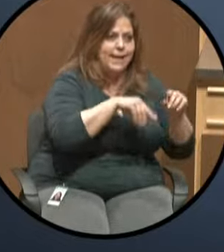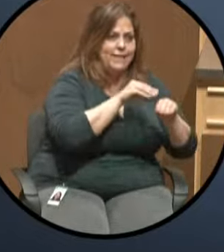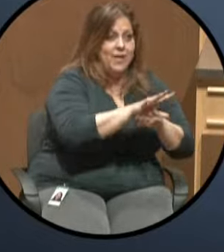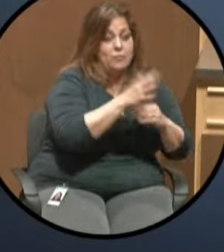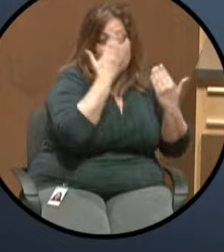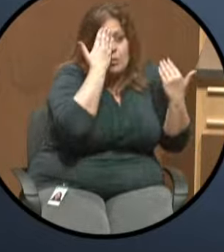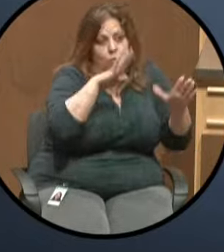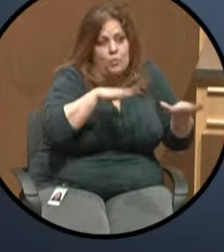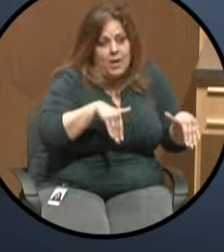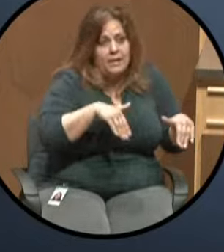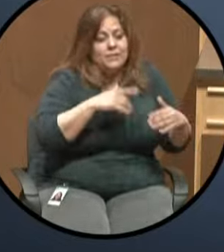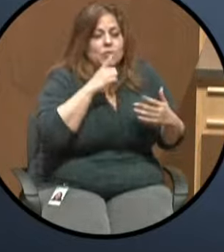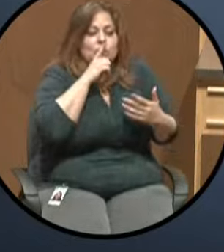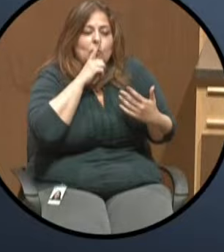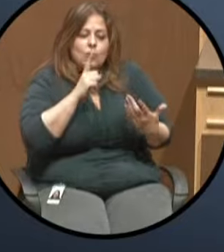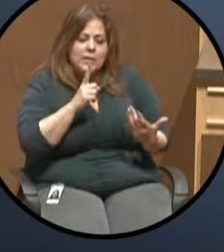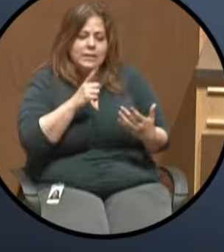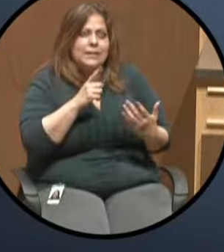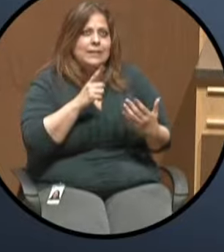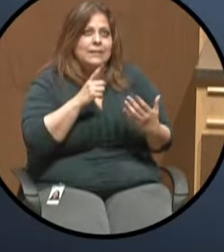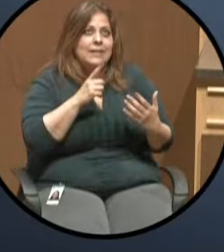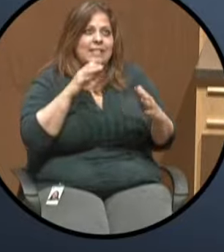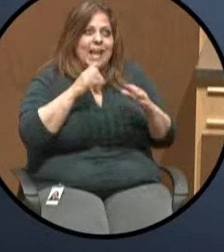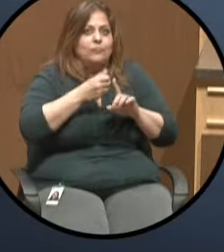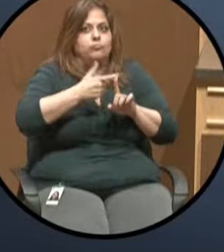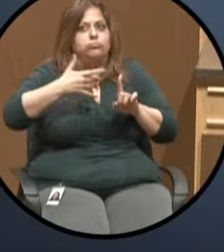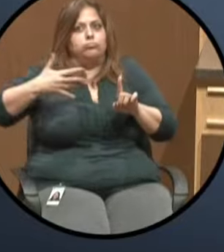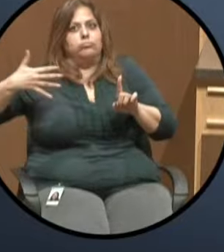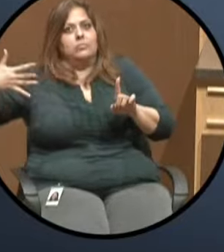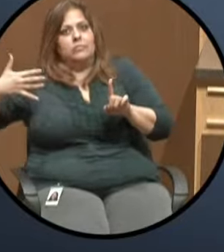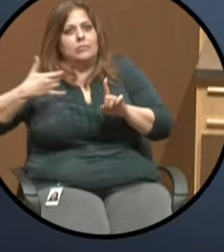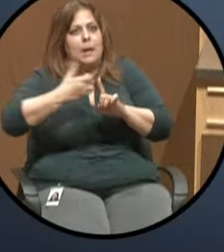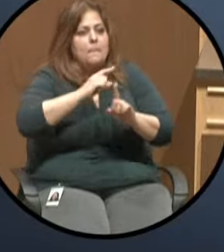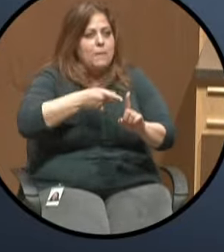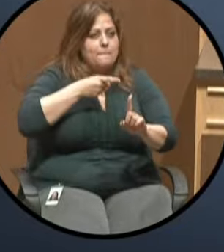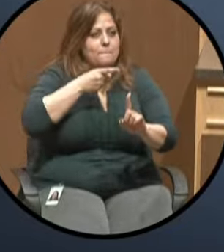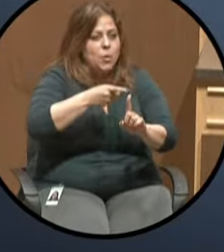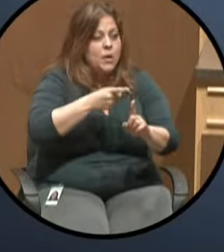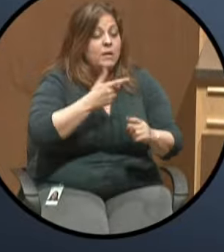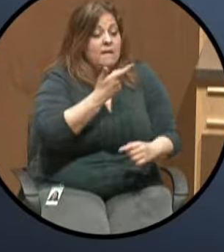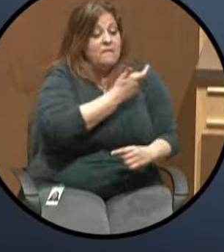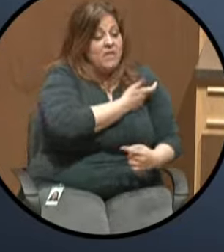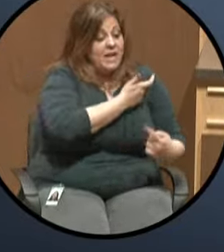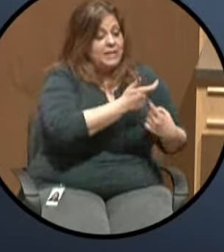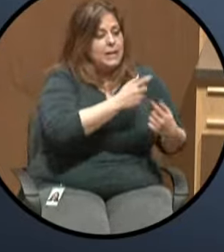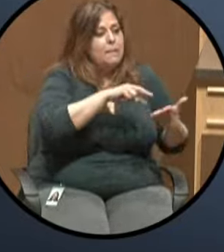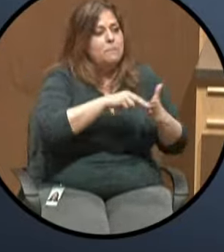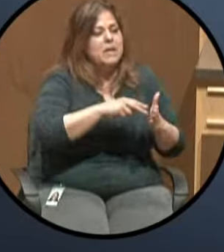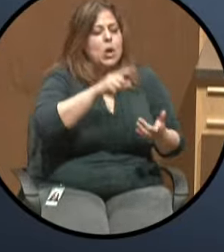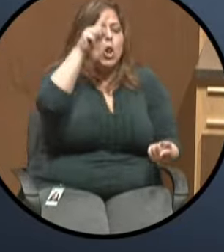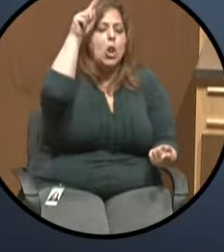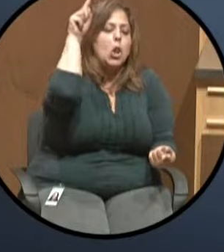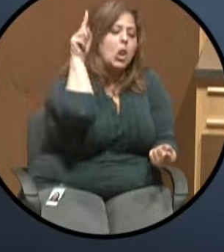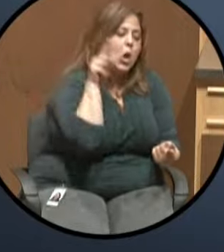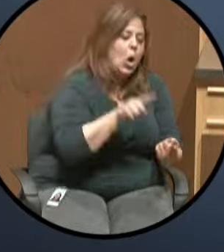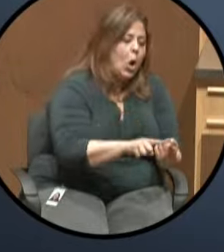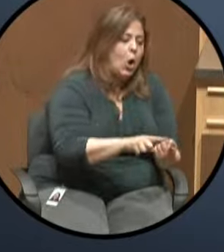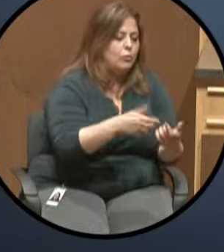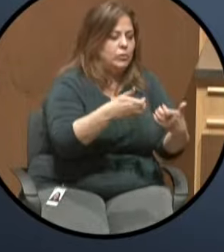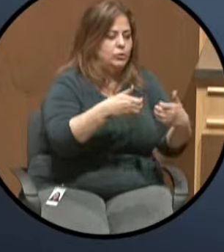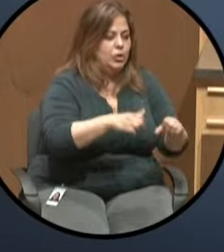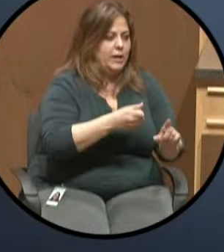that if you have been vaccinated, there is a significantly lower possibility that you will contract